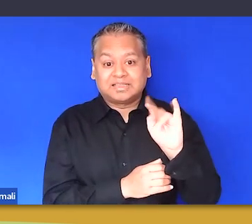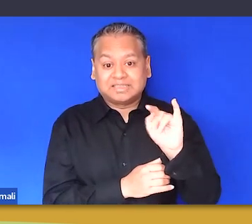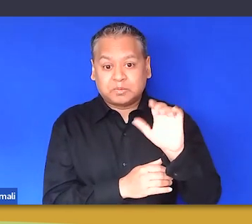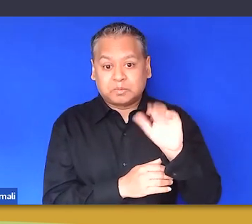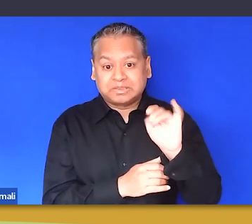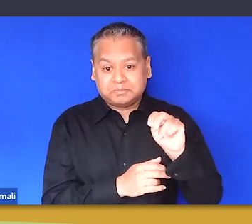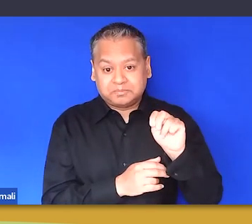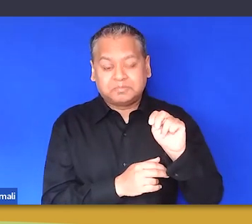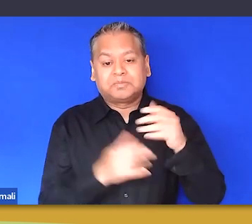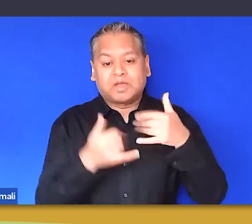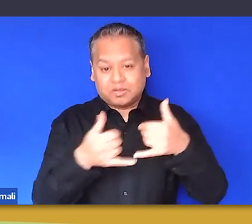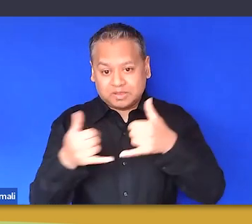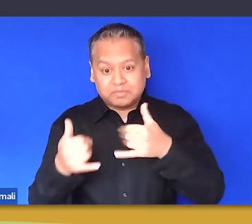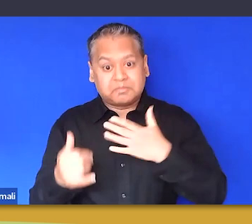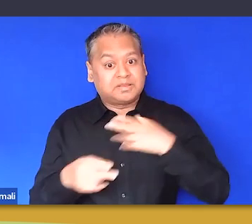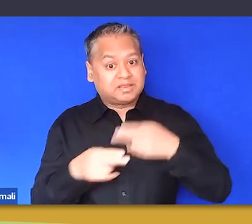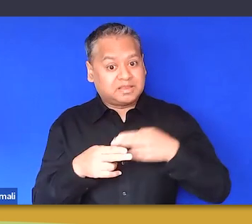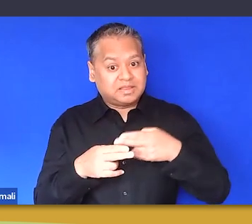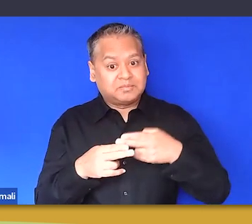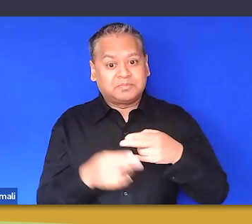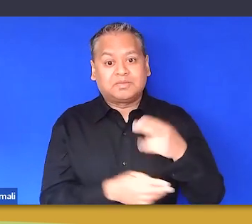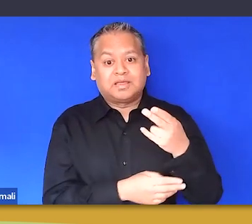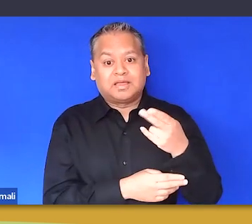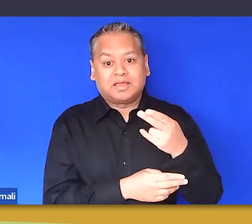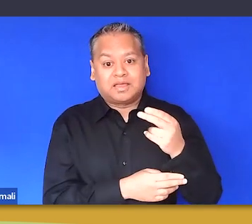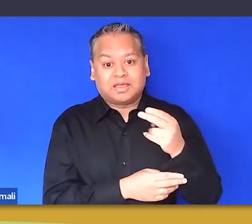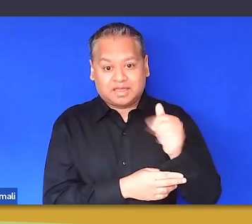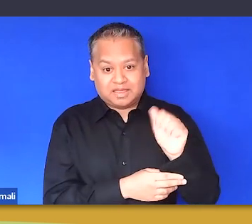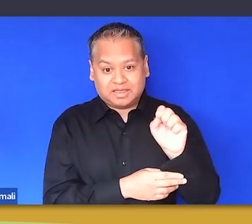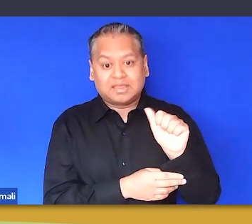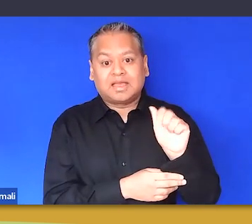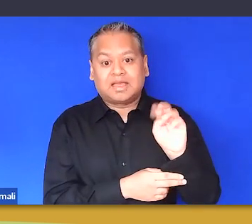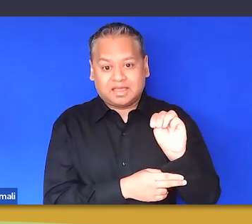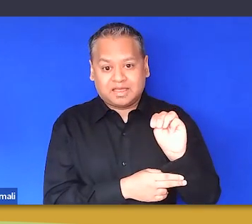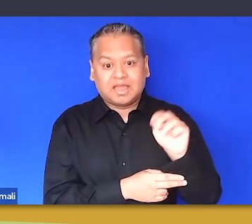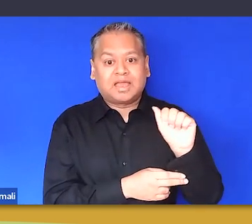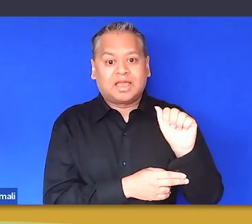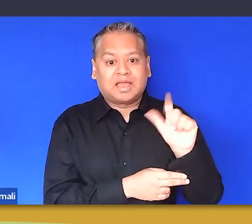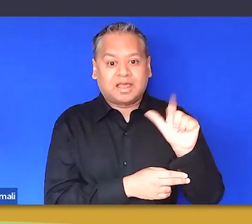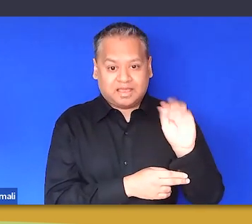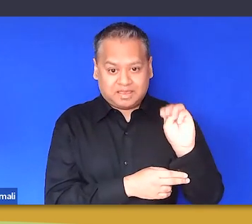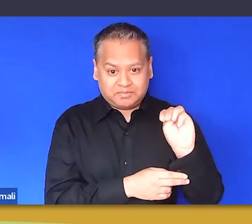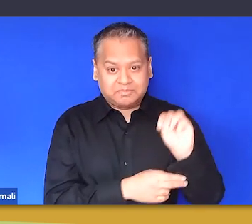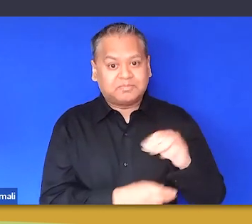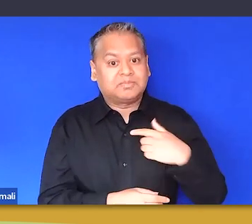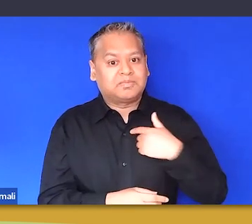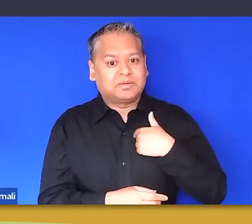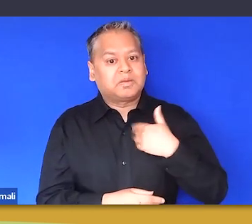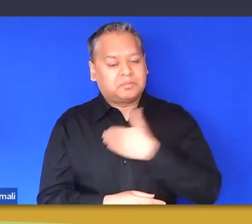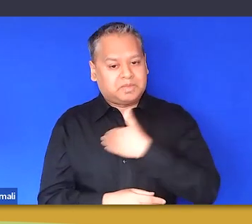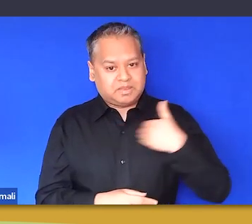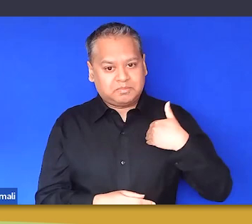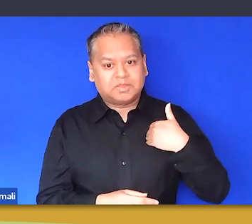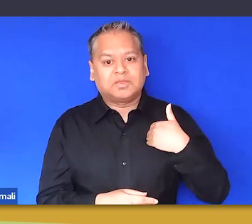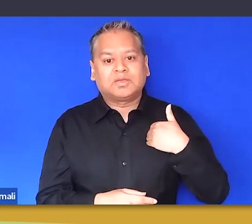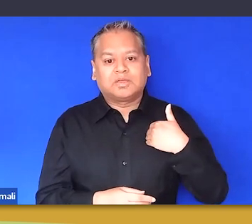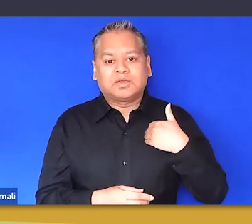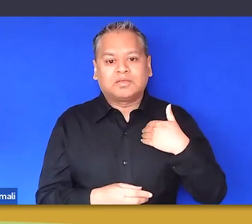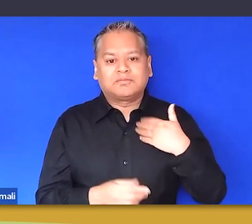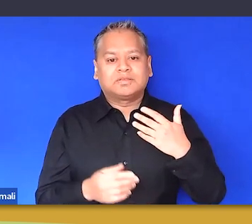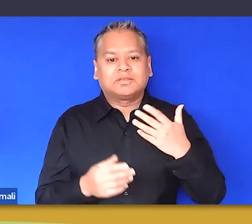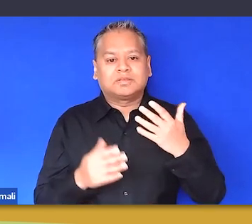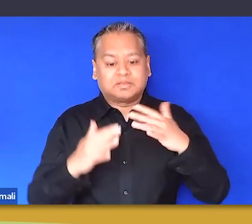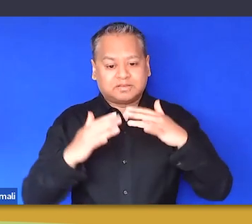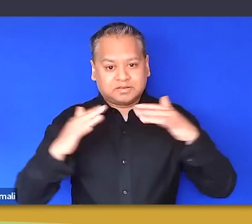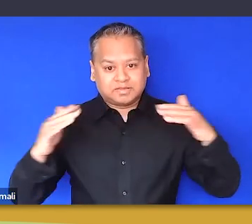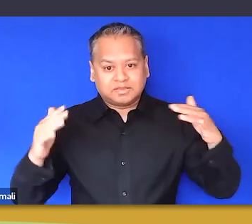the province's Multicultural Advisory Council, which provides advice to the provincial government on issues related to multiculturalism and